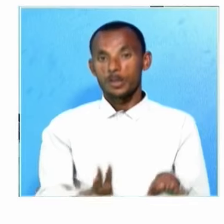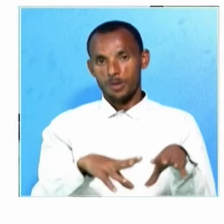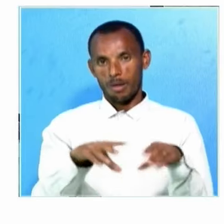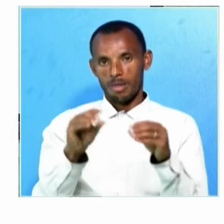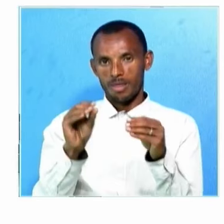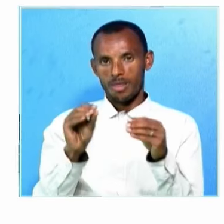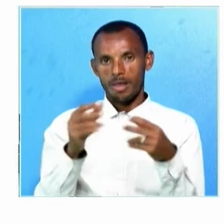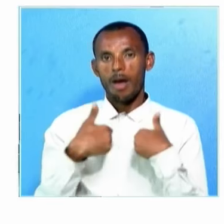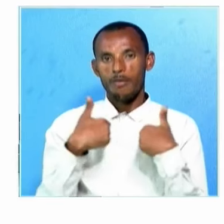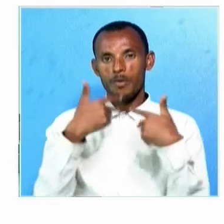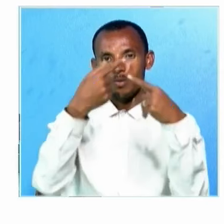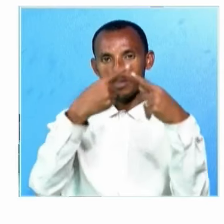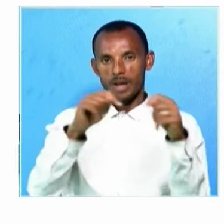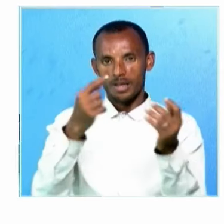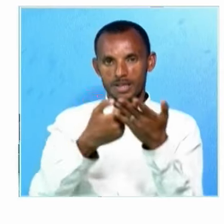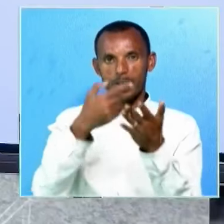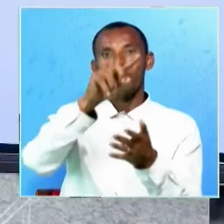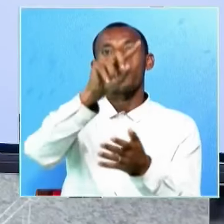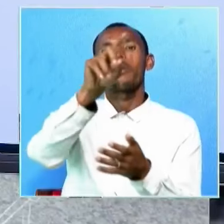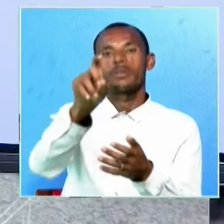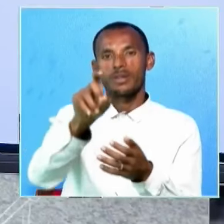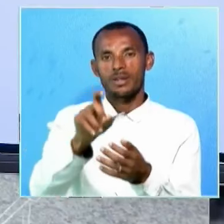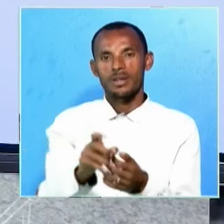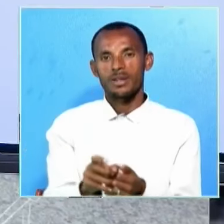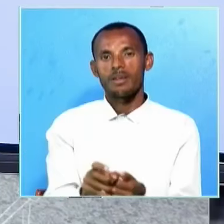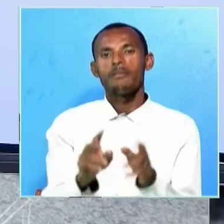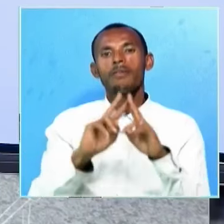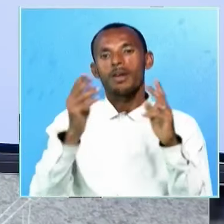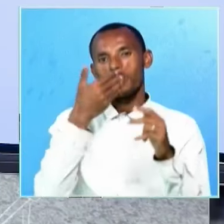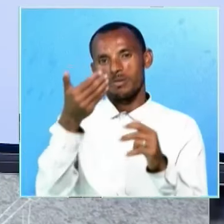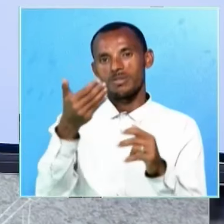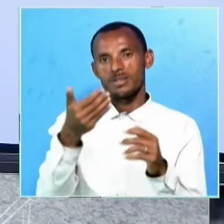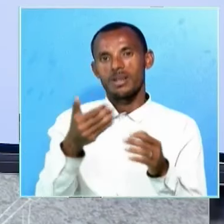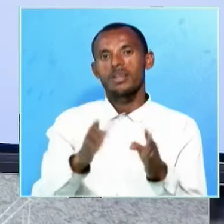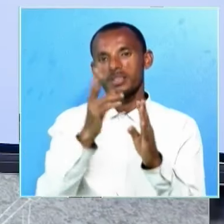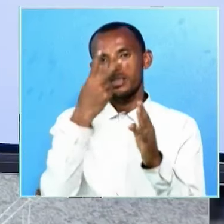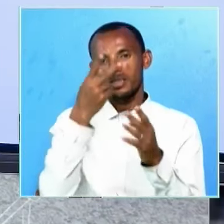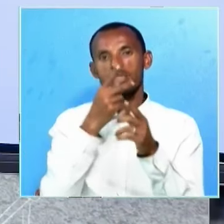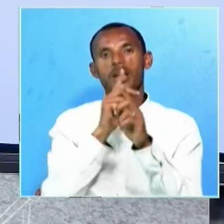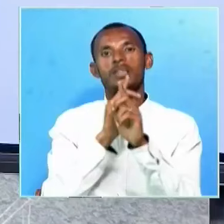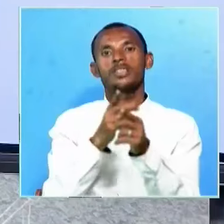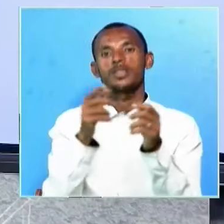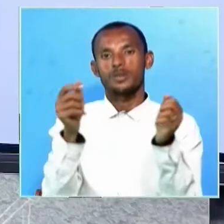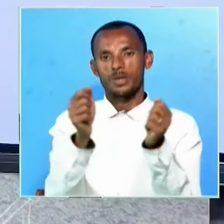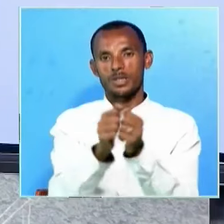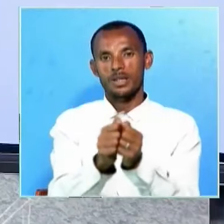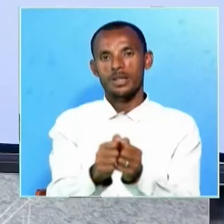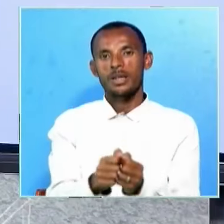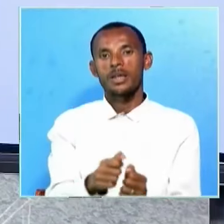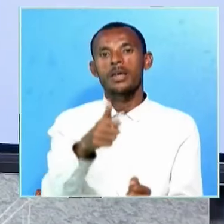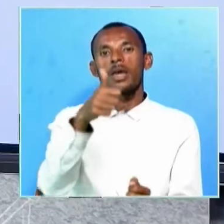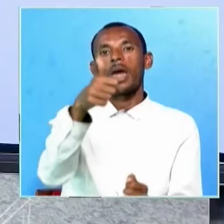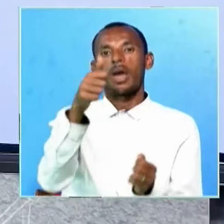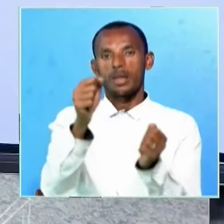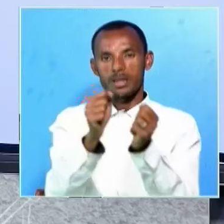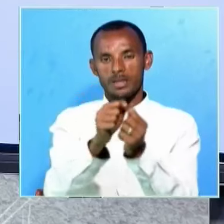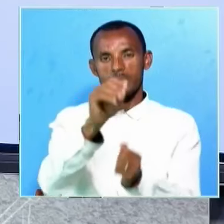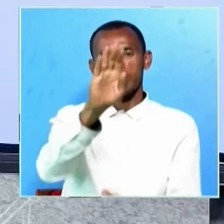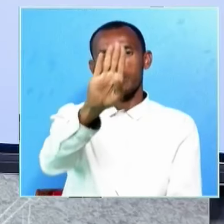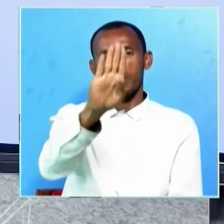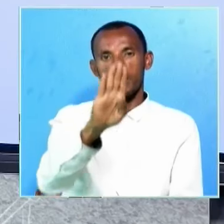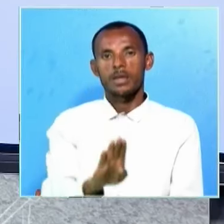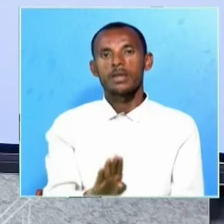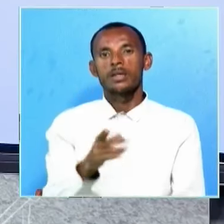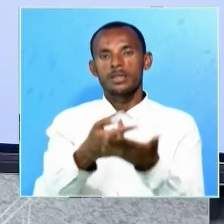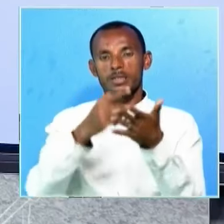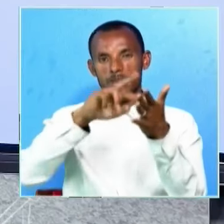Students, have you tried the question? Very good. Let's see the answer together. A intersection B,